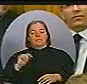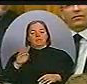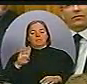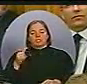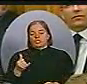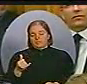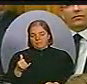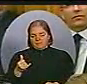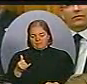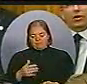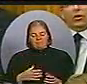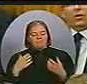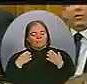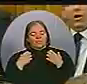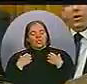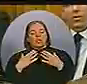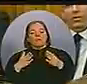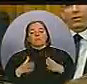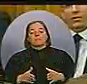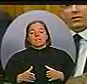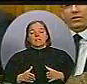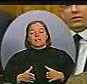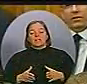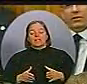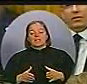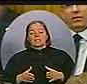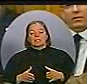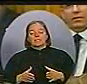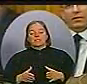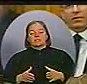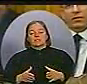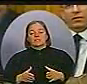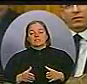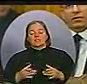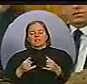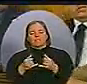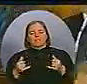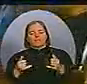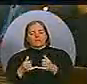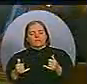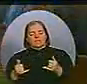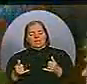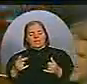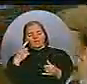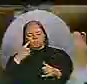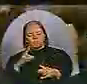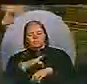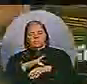inappropriate involvement by the member of Parliament in the electoral redistribution process. So, why don't they explain that?